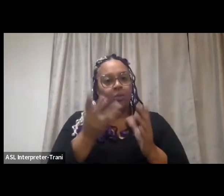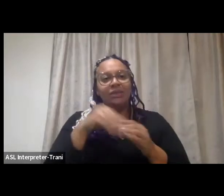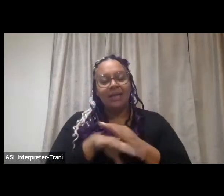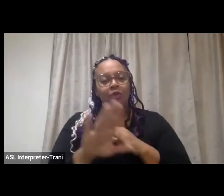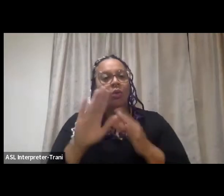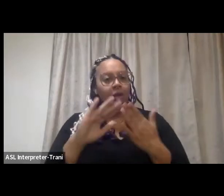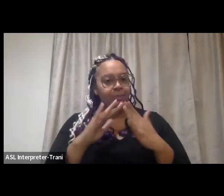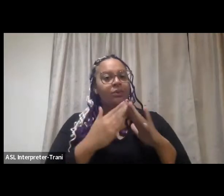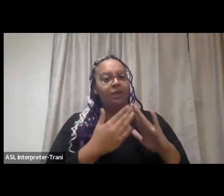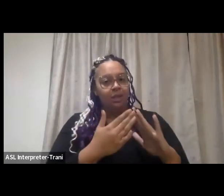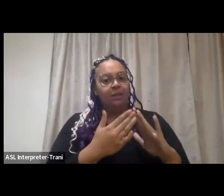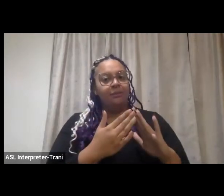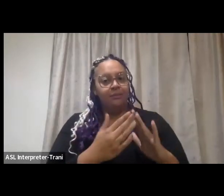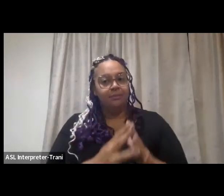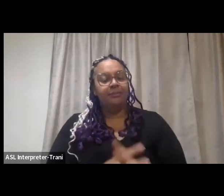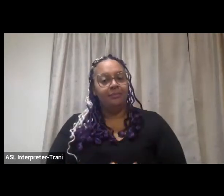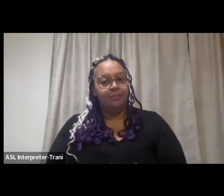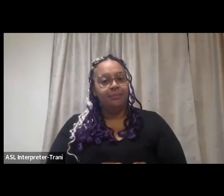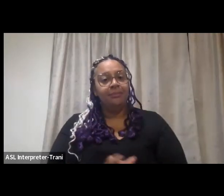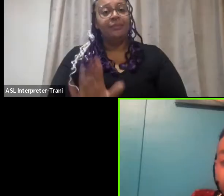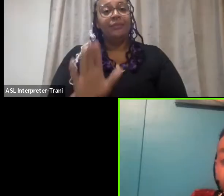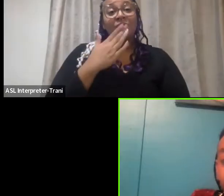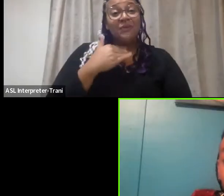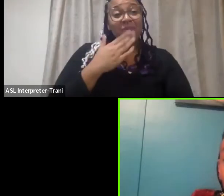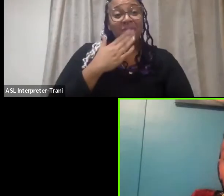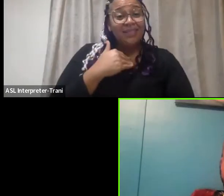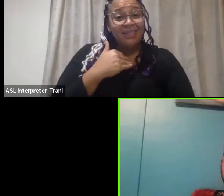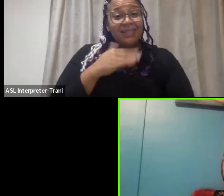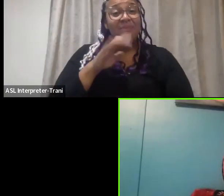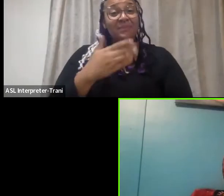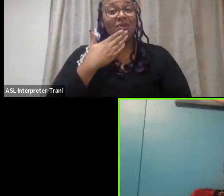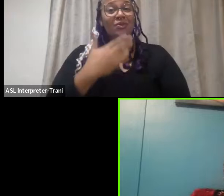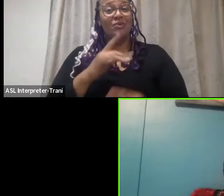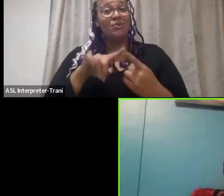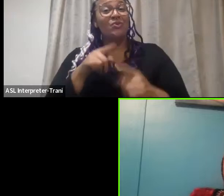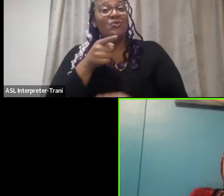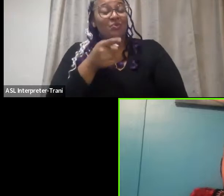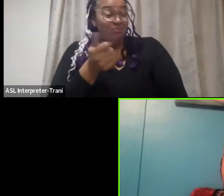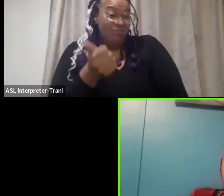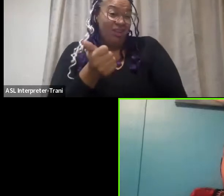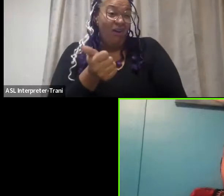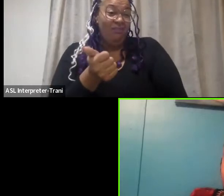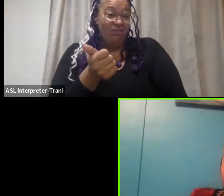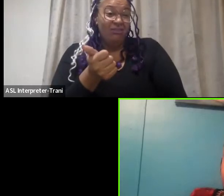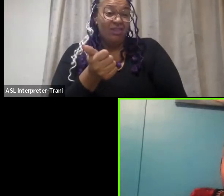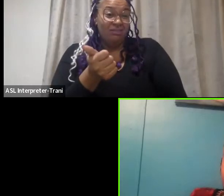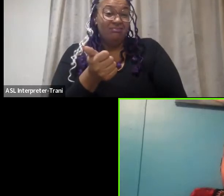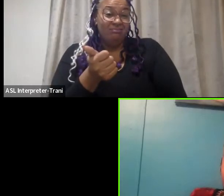Your sweetie pies, be good to you. Be good to you.